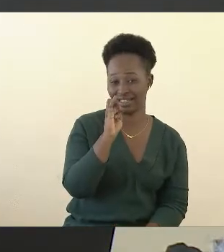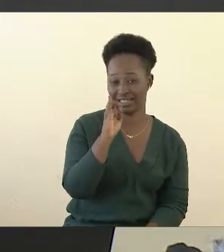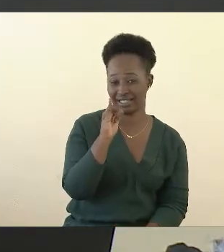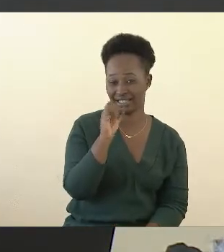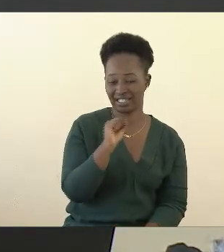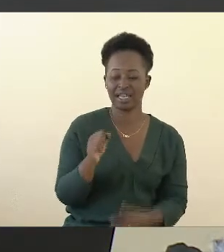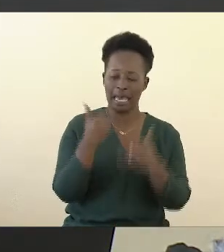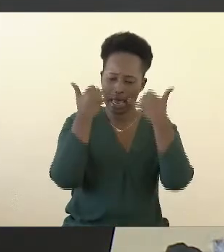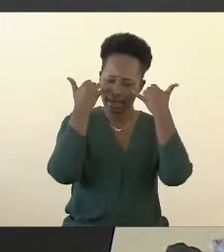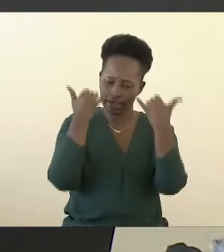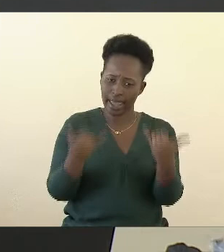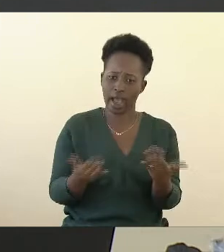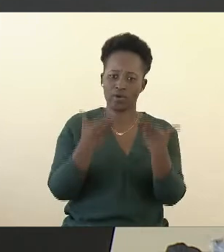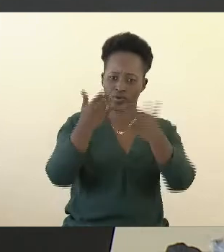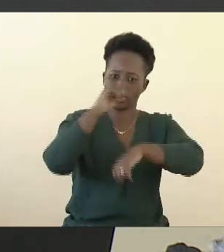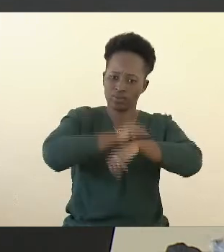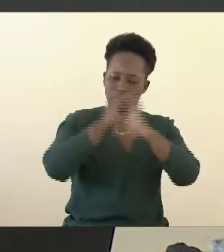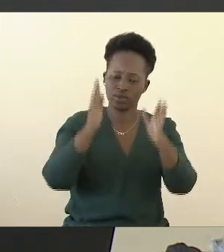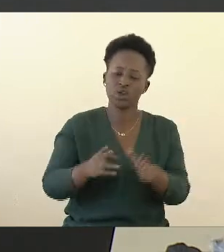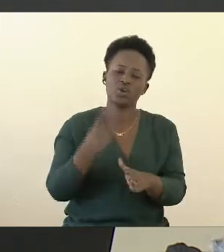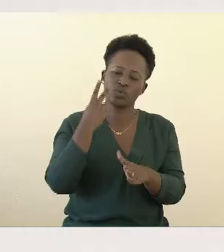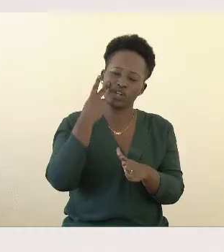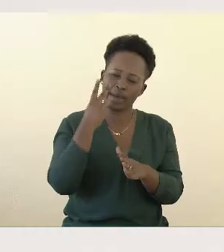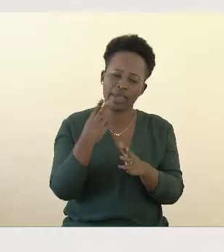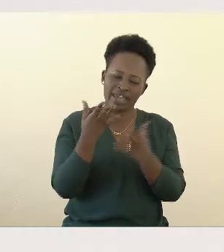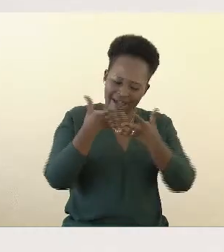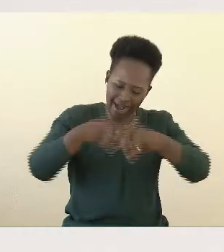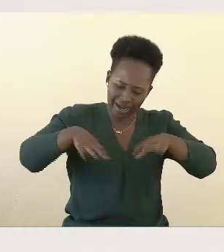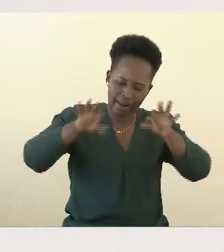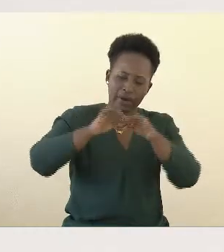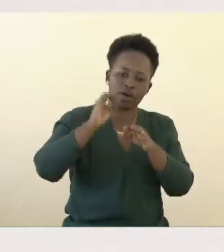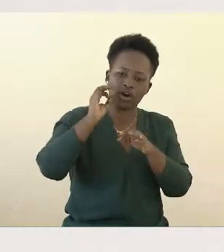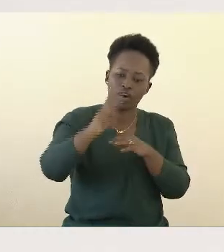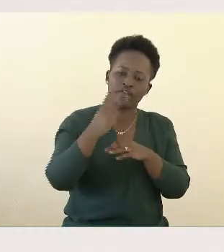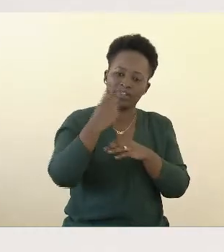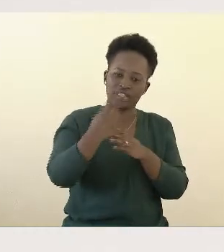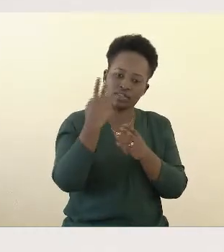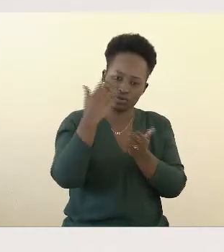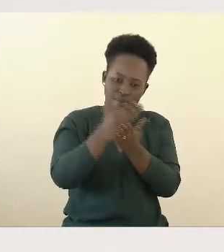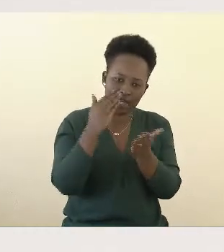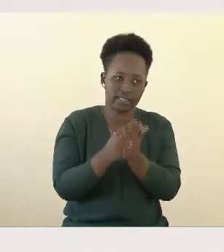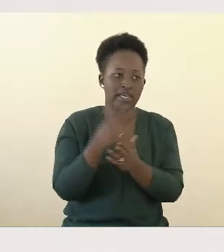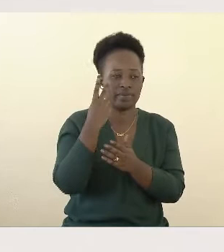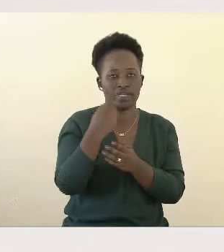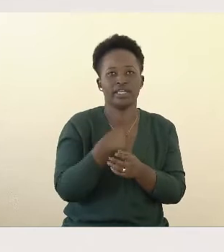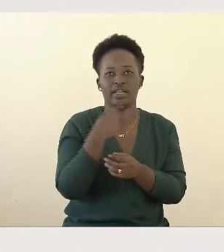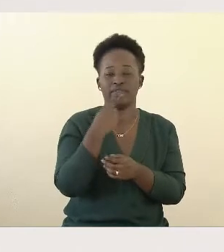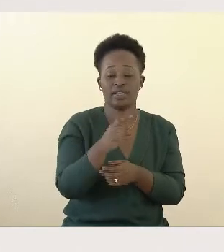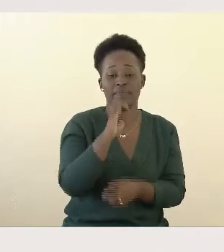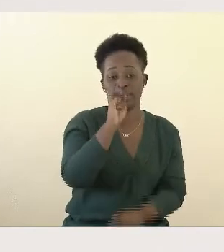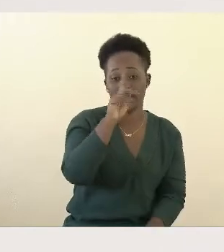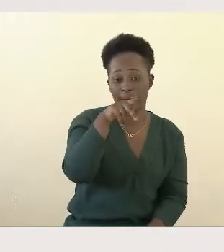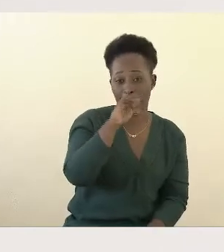functions of these two parts I'm mentioning. I'm mentioning about the epidermis. I'm mentioning about the